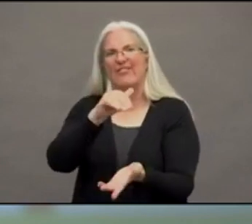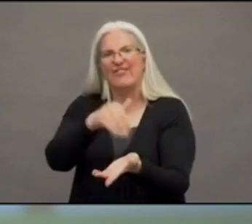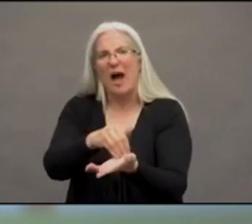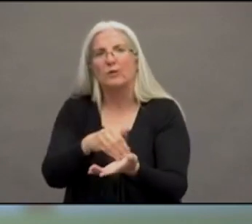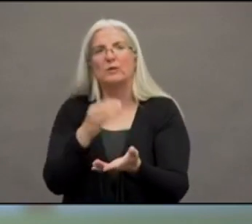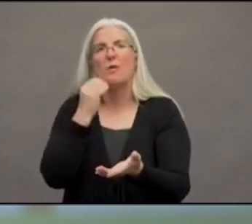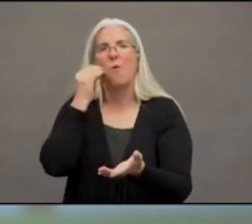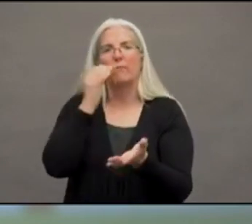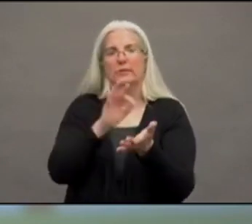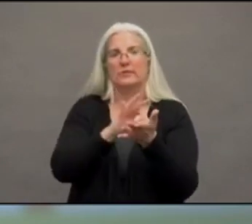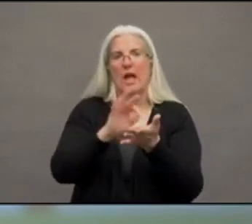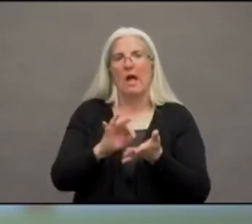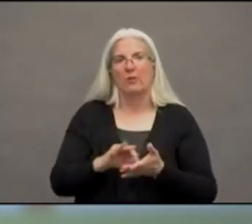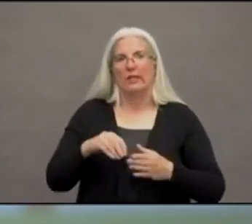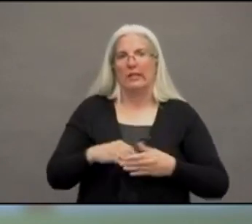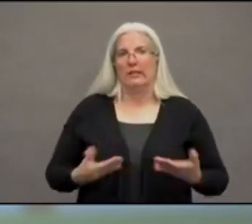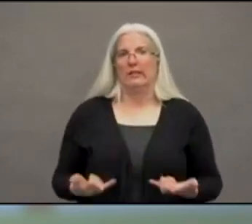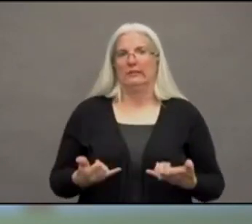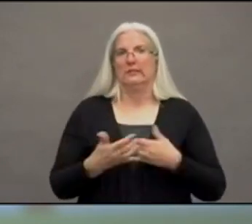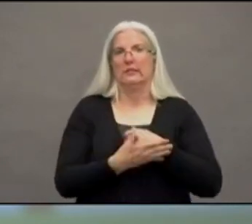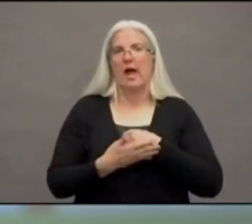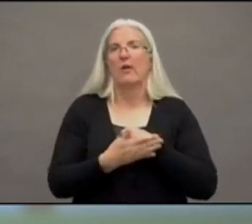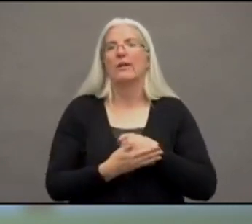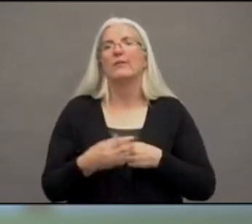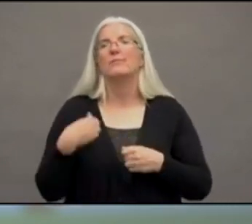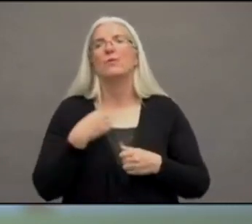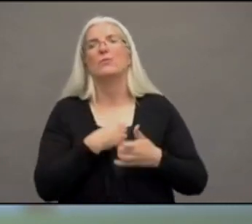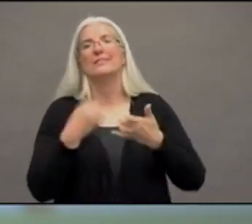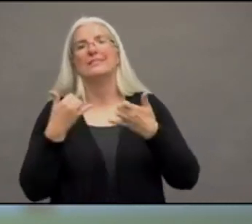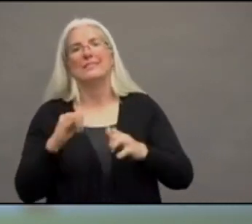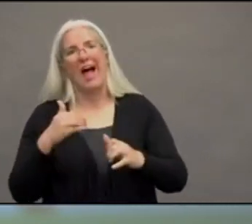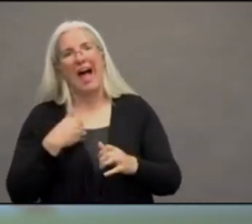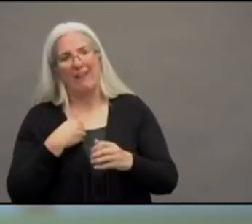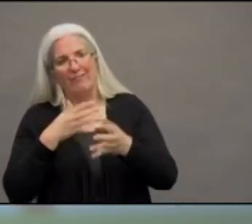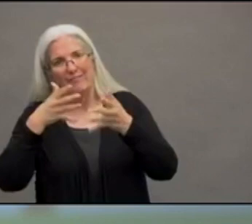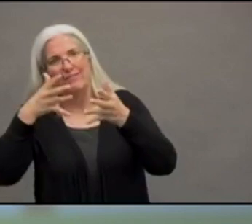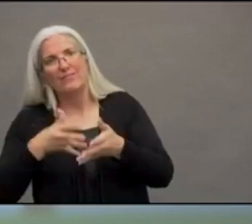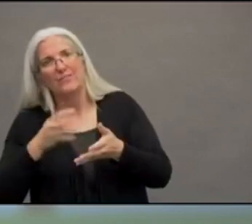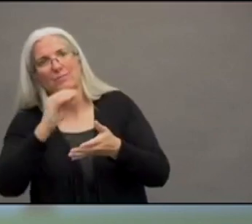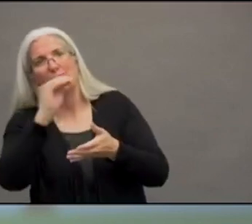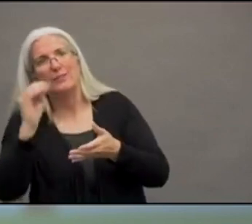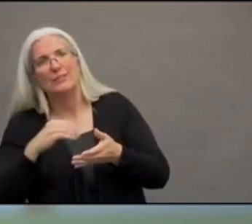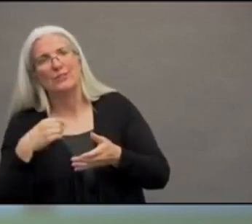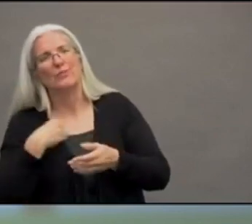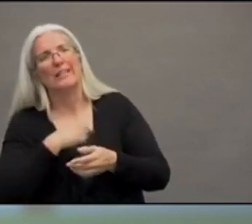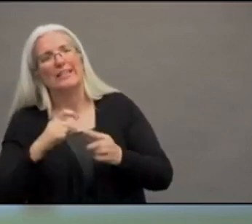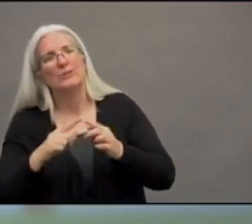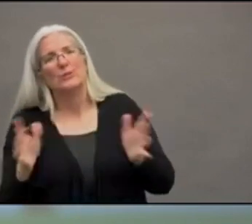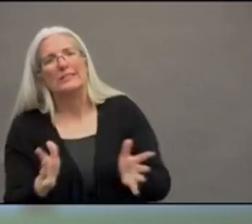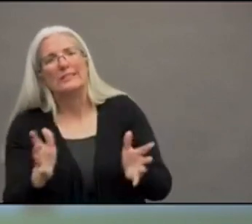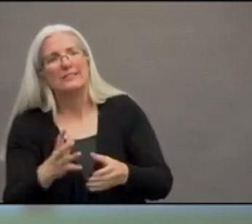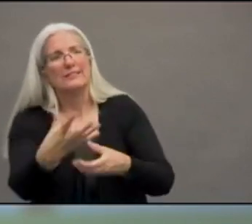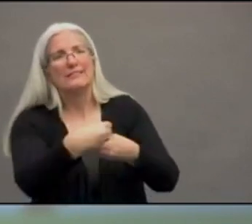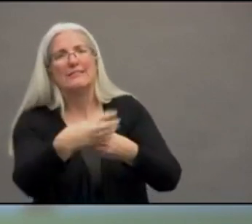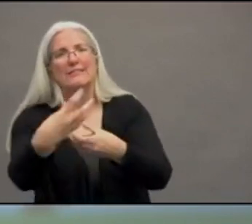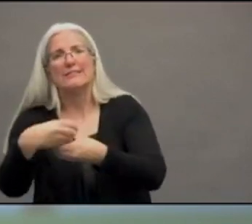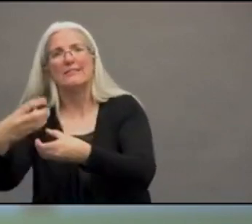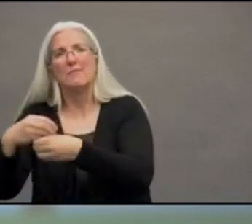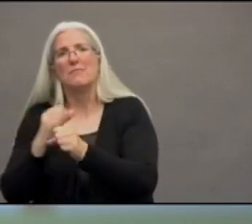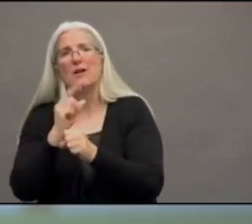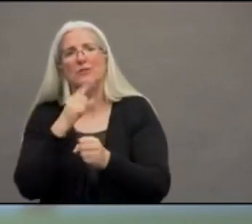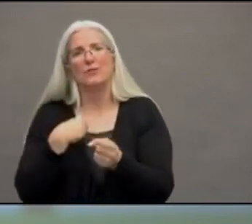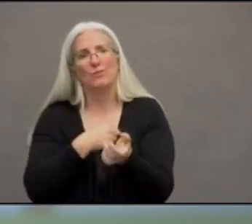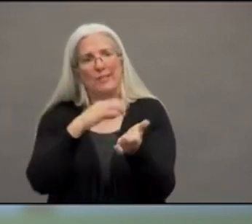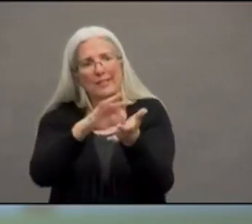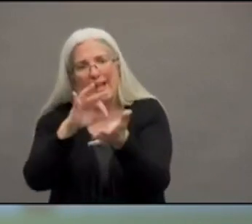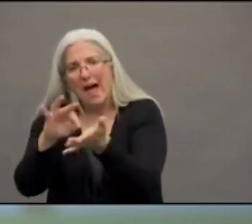do, and we're looking forward to engaging with our community to get the rest of folks counted, to make sure that we get our fair share